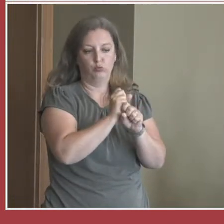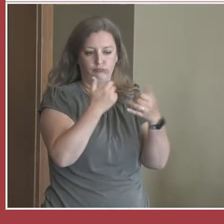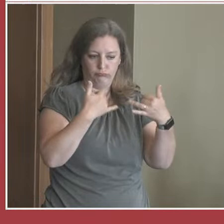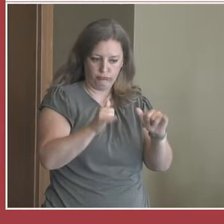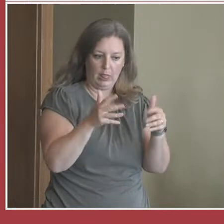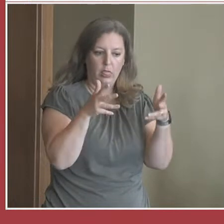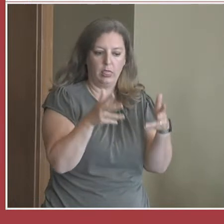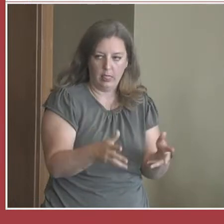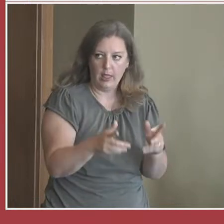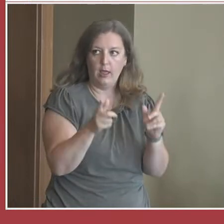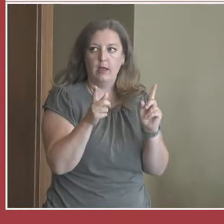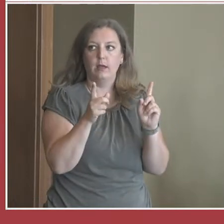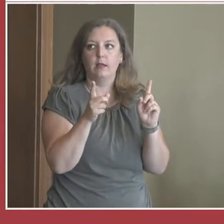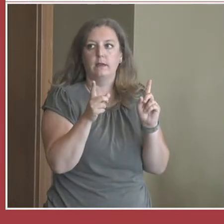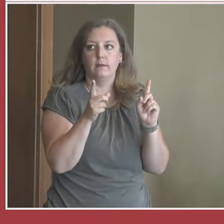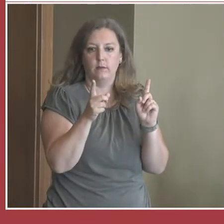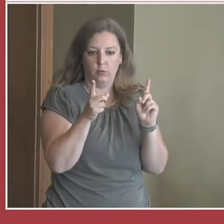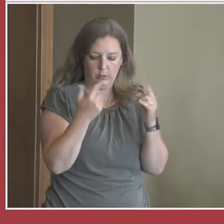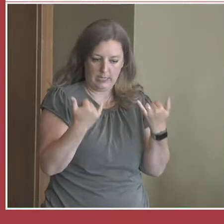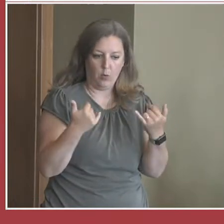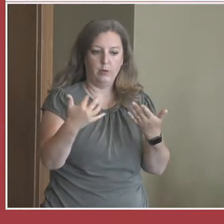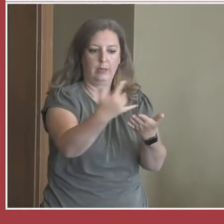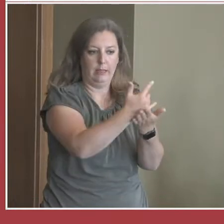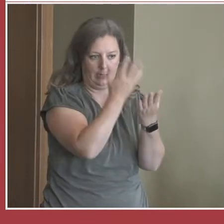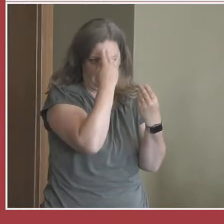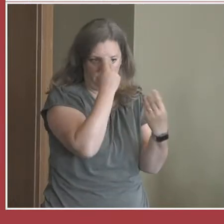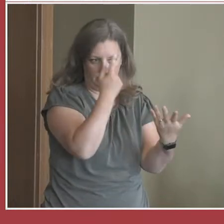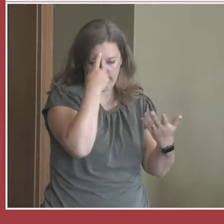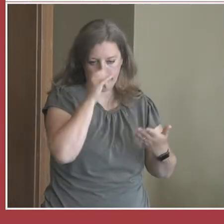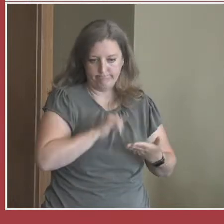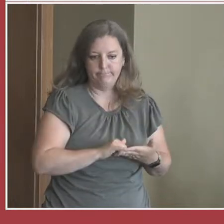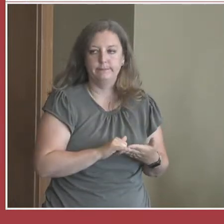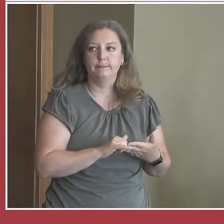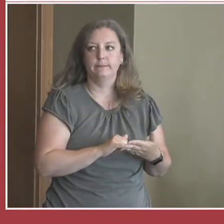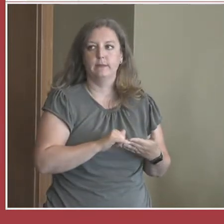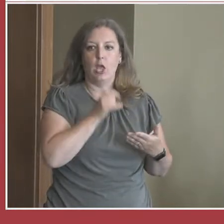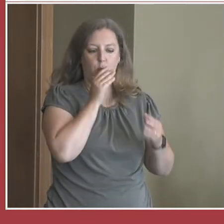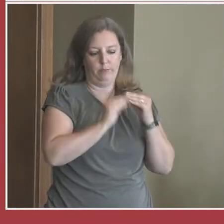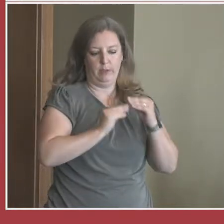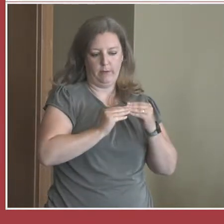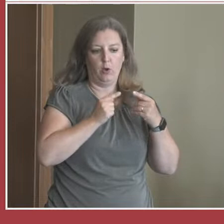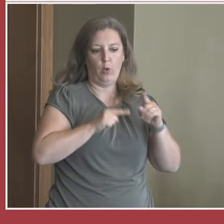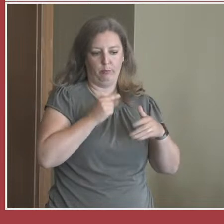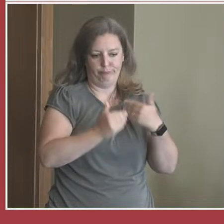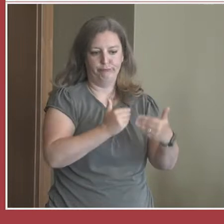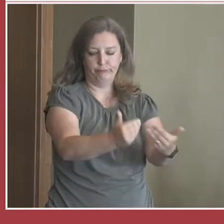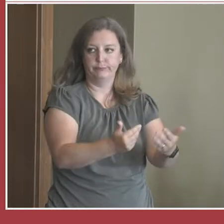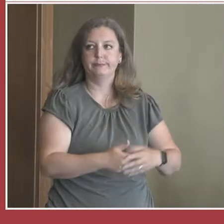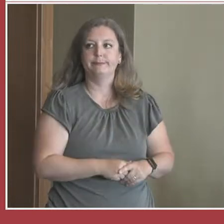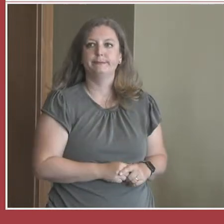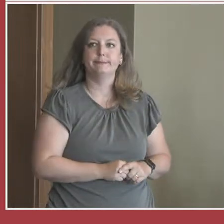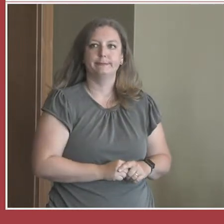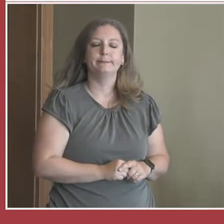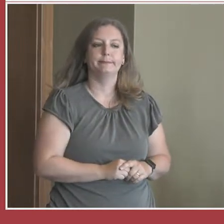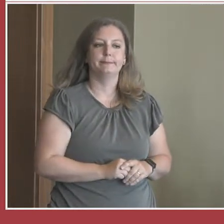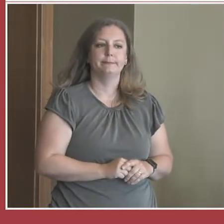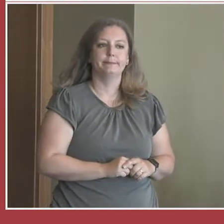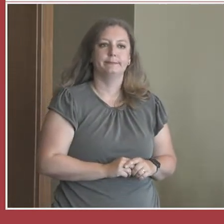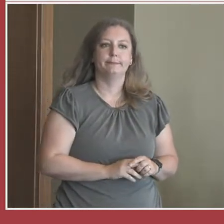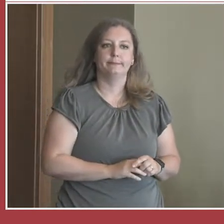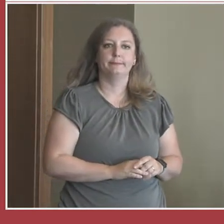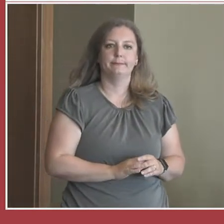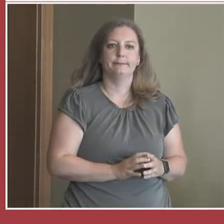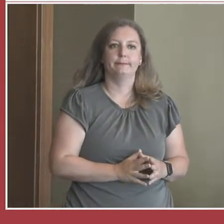to do there, and we're currently collecting information on that, and it'll be refined as we work our way through schematic design.